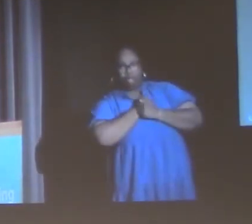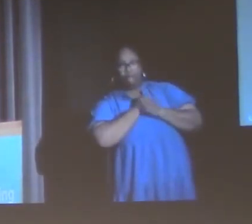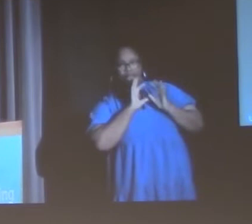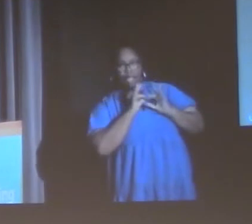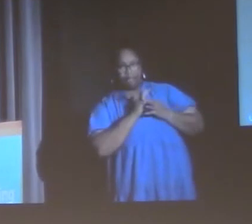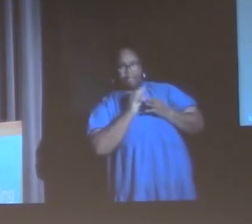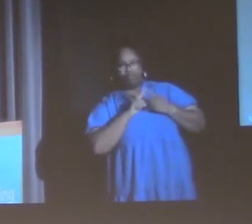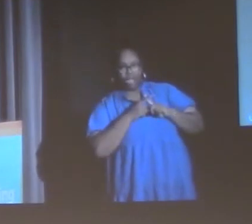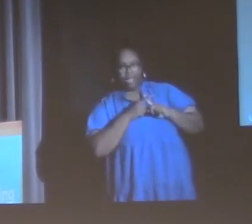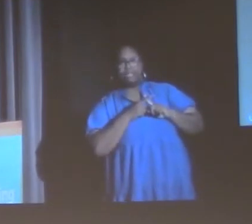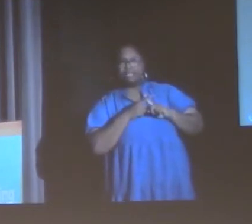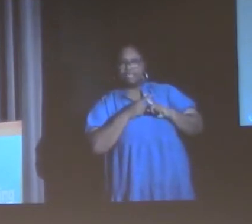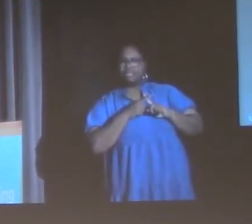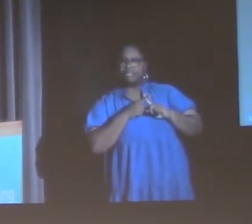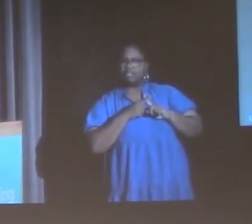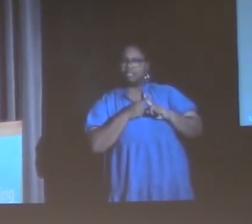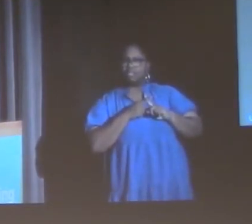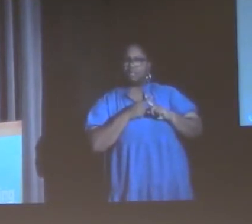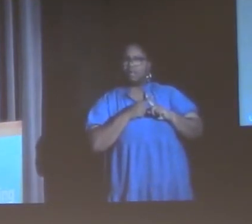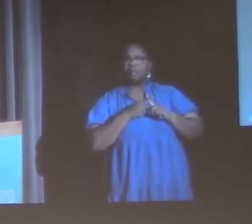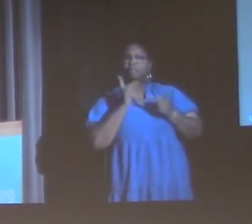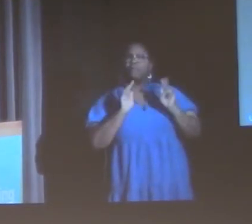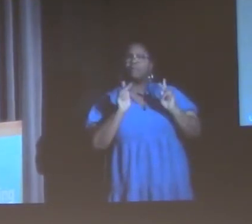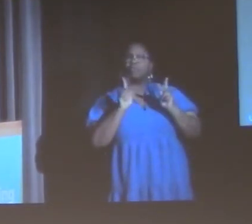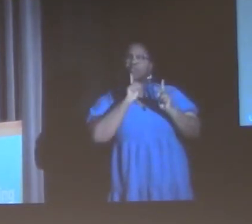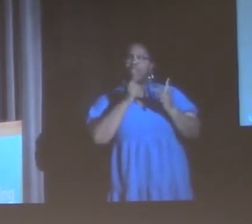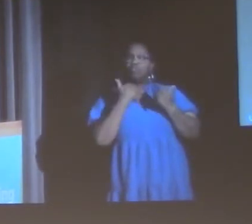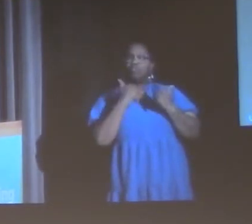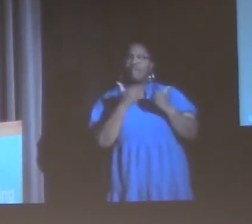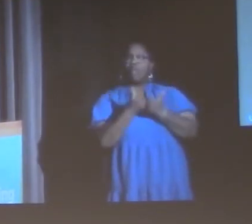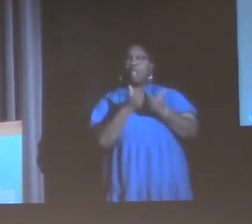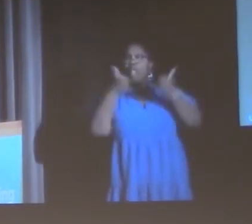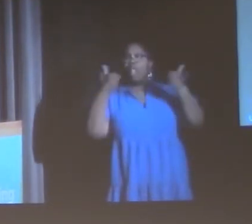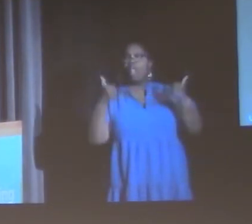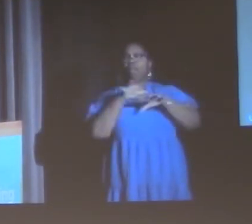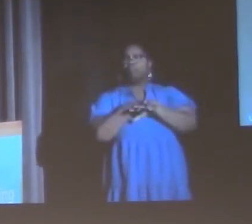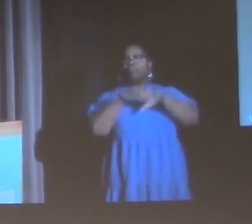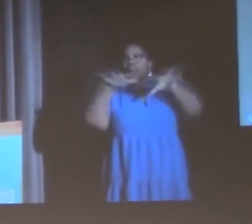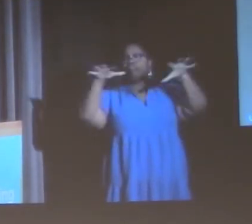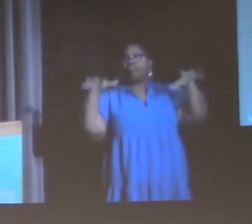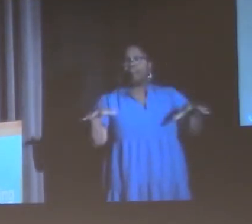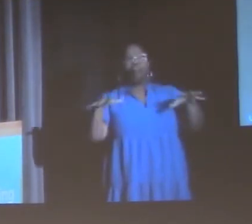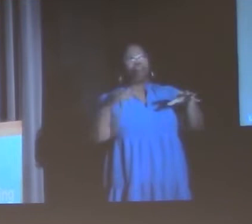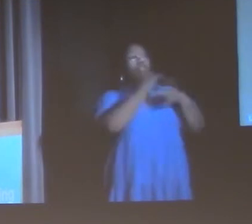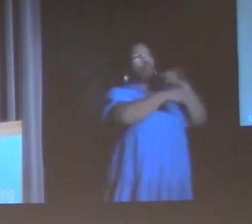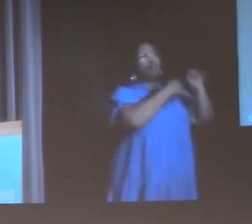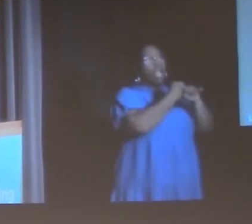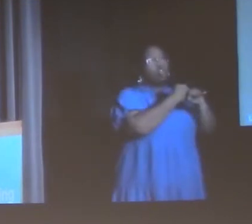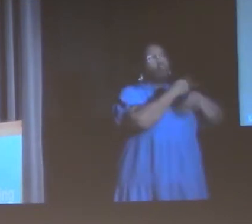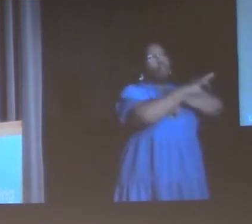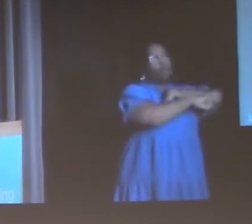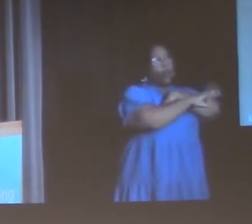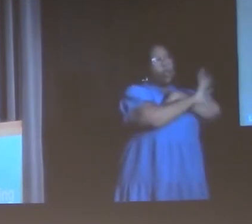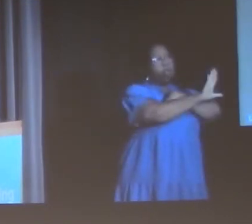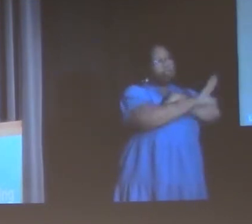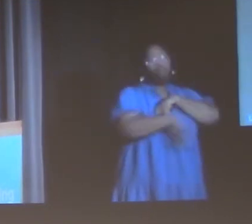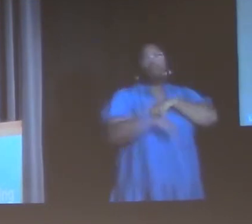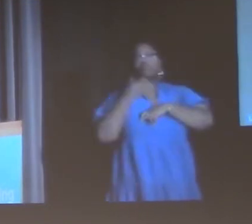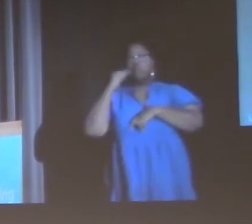try to separate those geographies and that try to project very specific images of what those realities